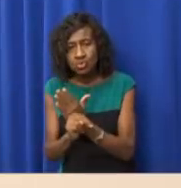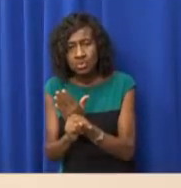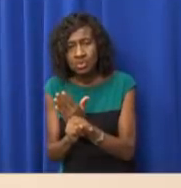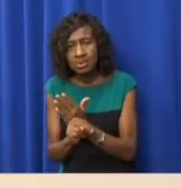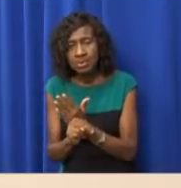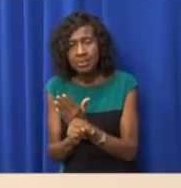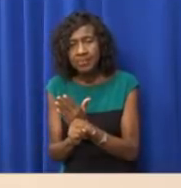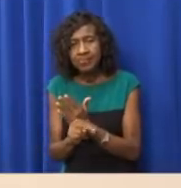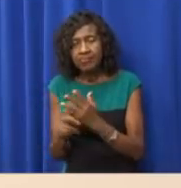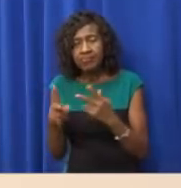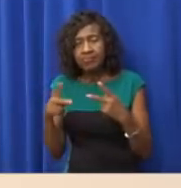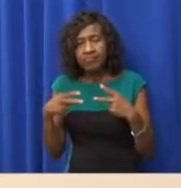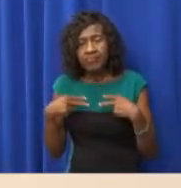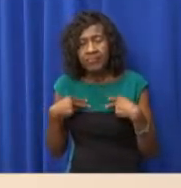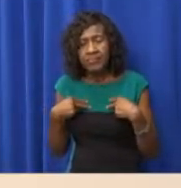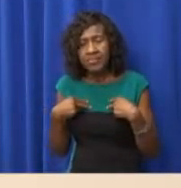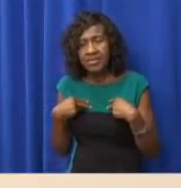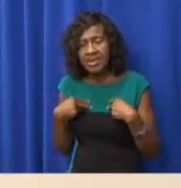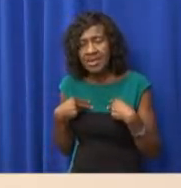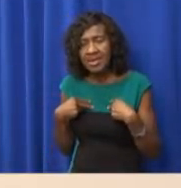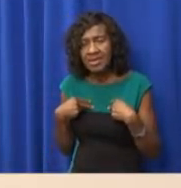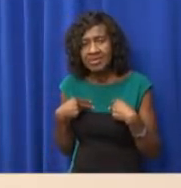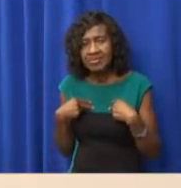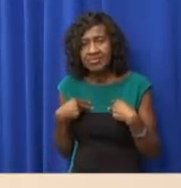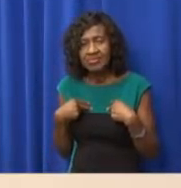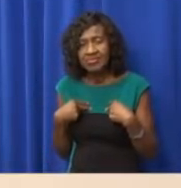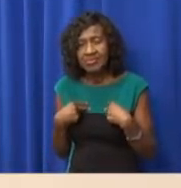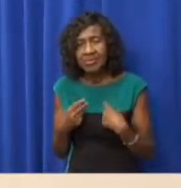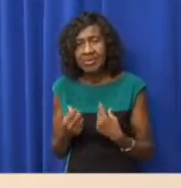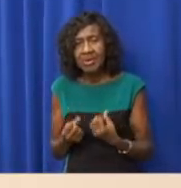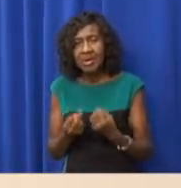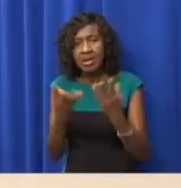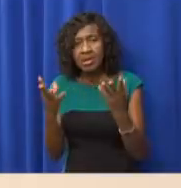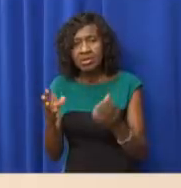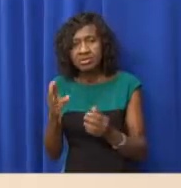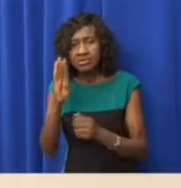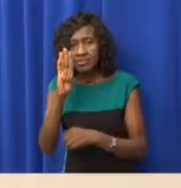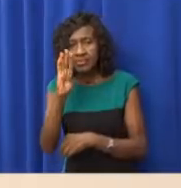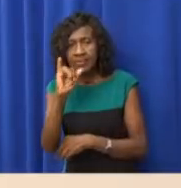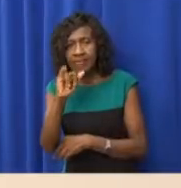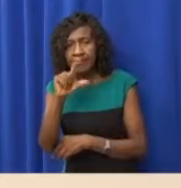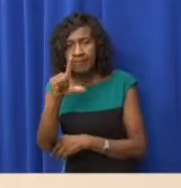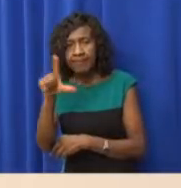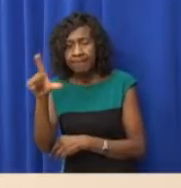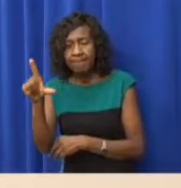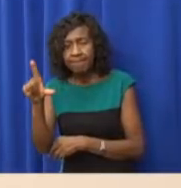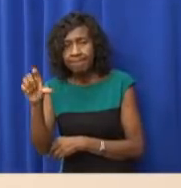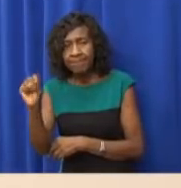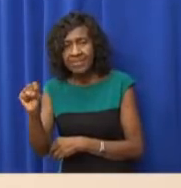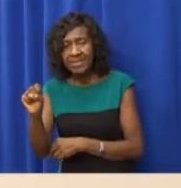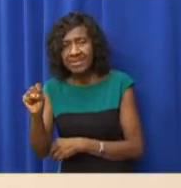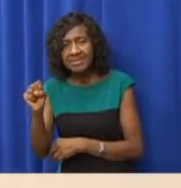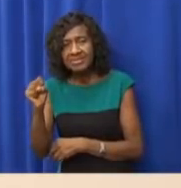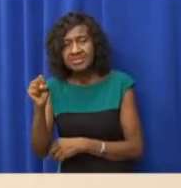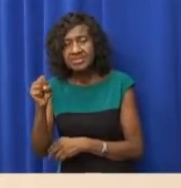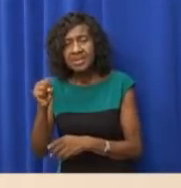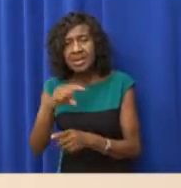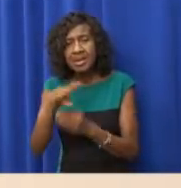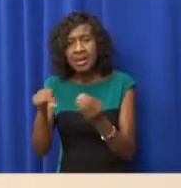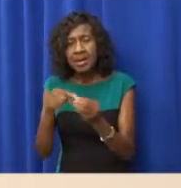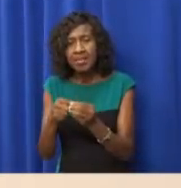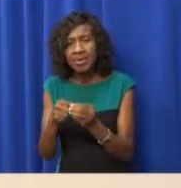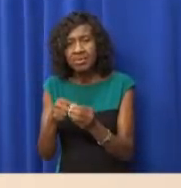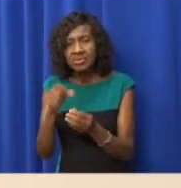We've got a number of significant bills relating to financial services, again, relating to the